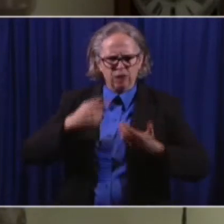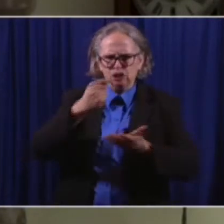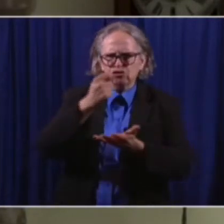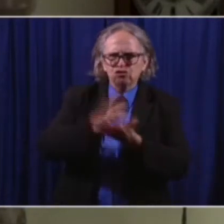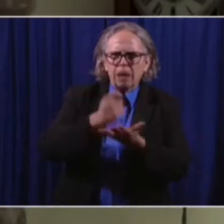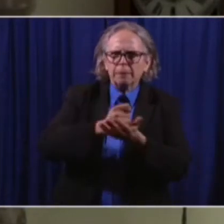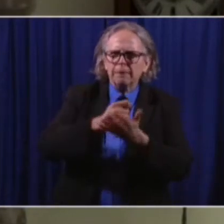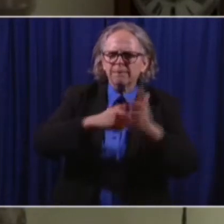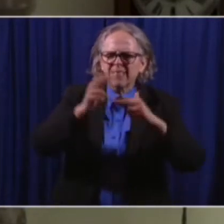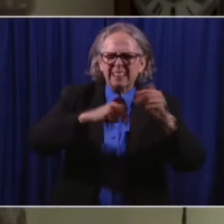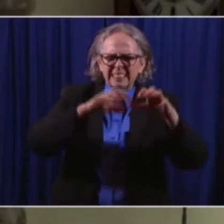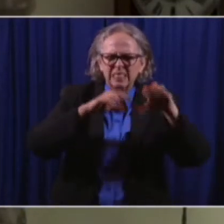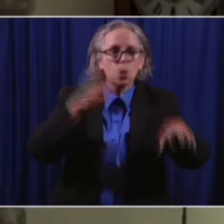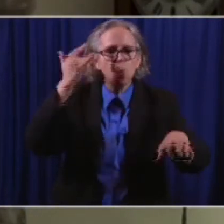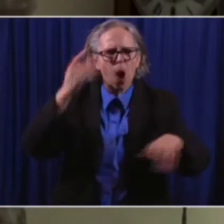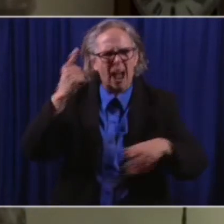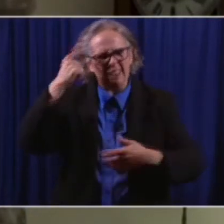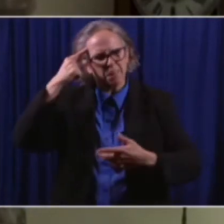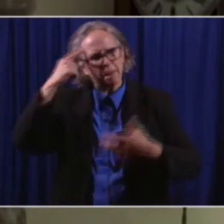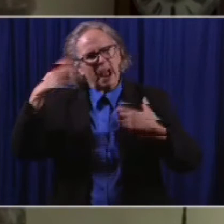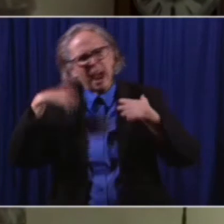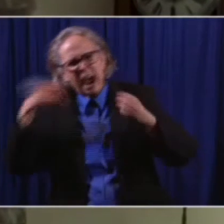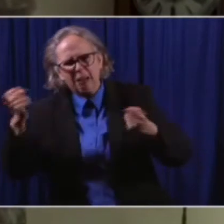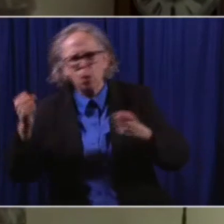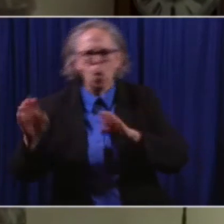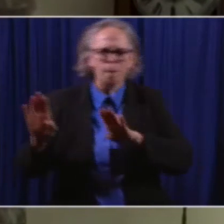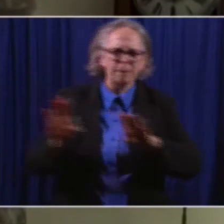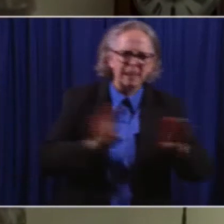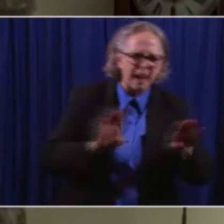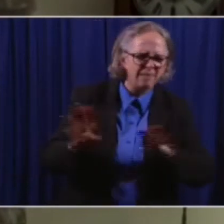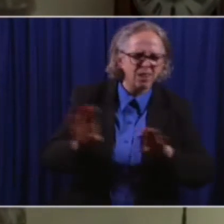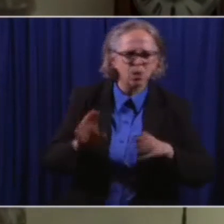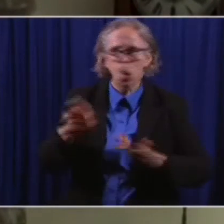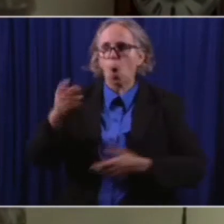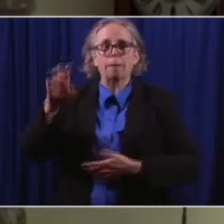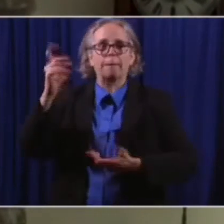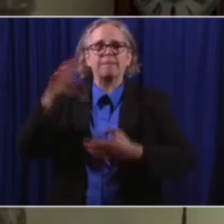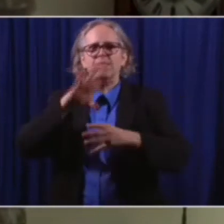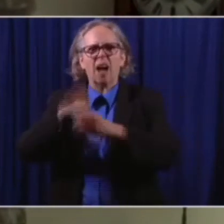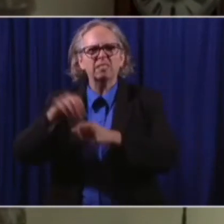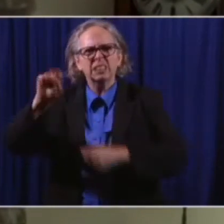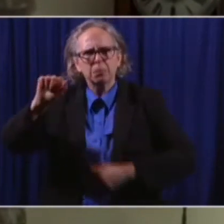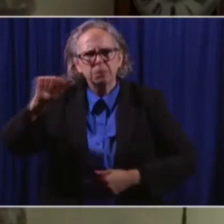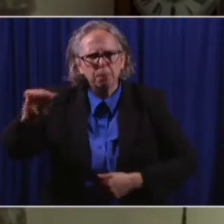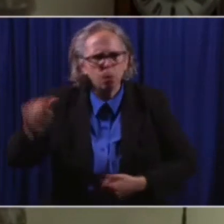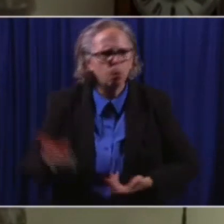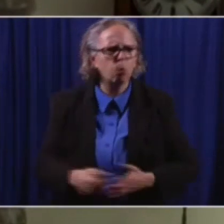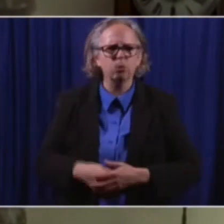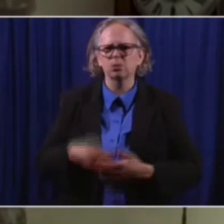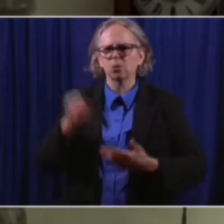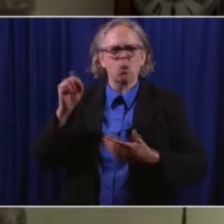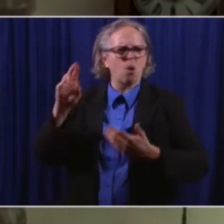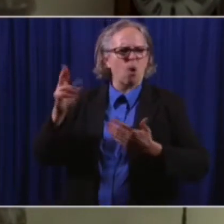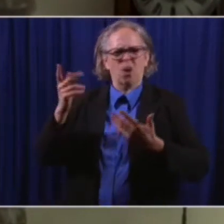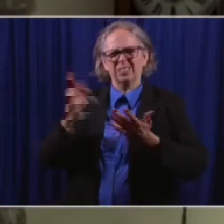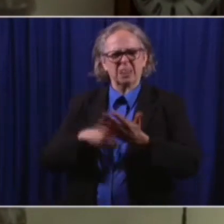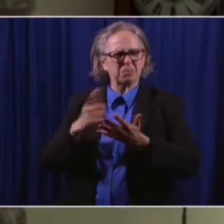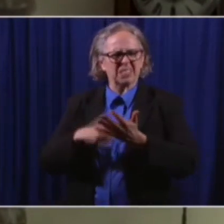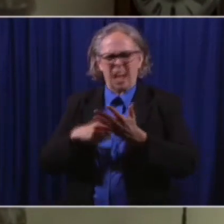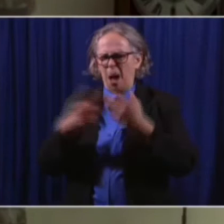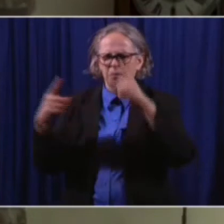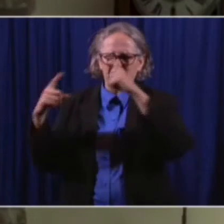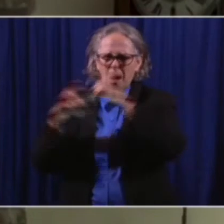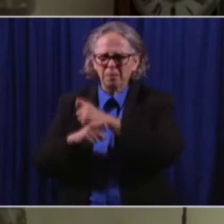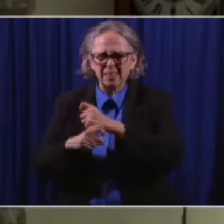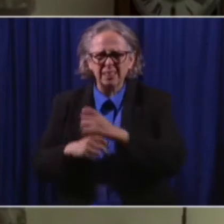illness, substance use disorder, or a developmental disability, sometimes all three. Sadly, many of